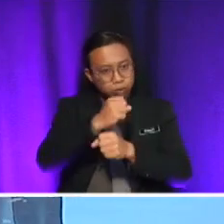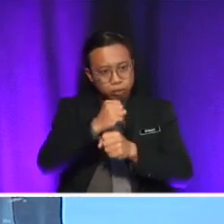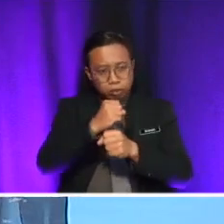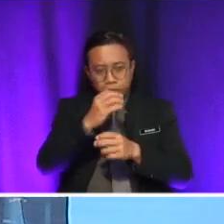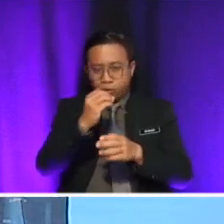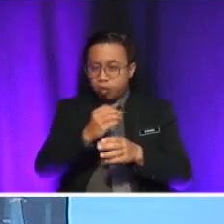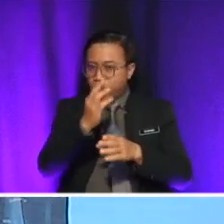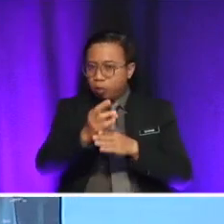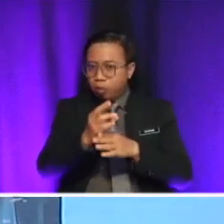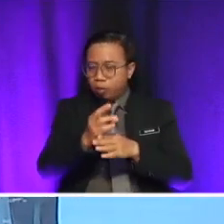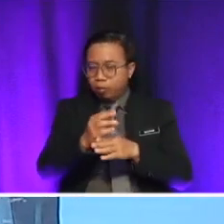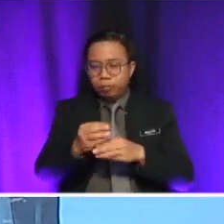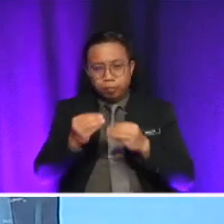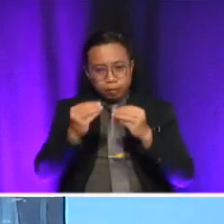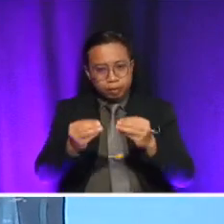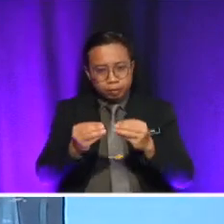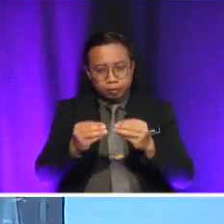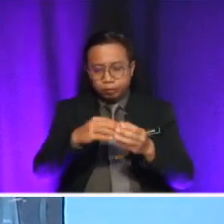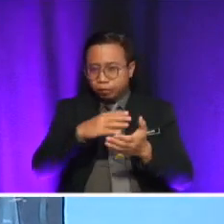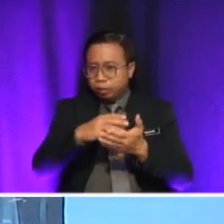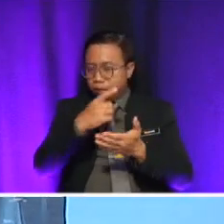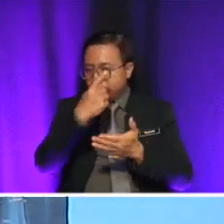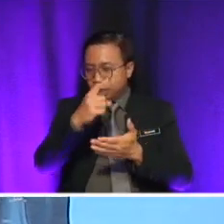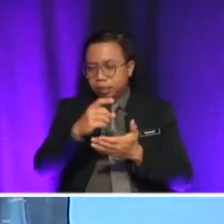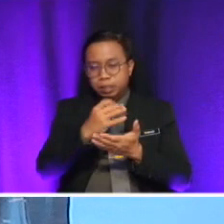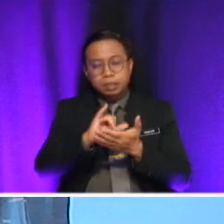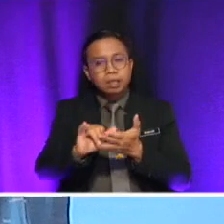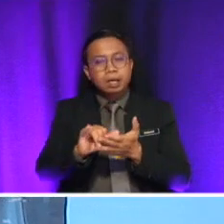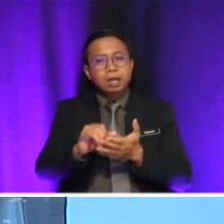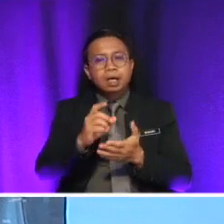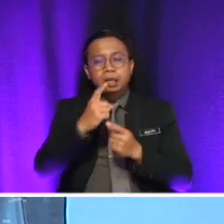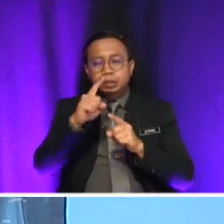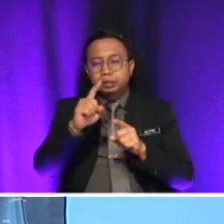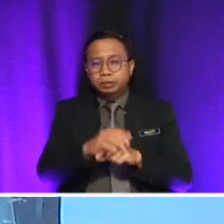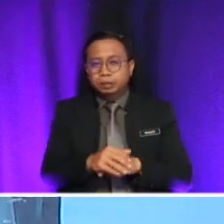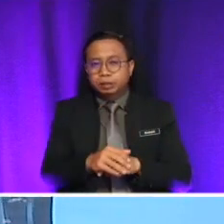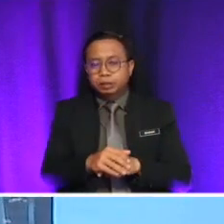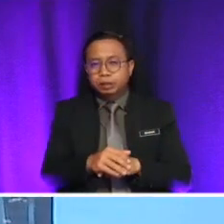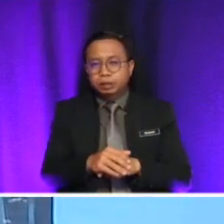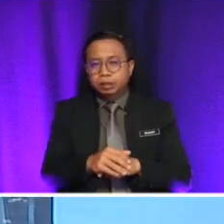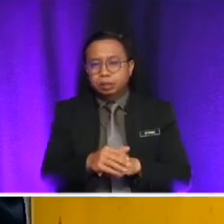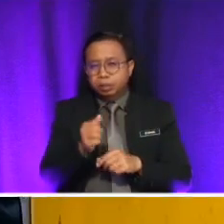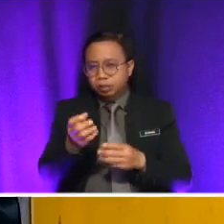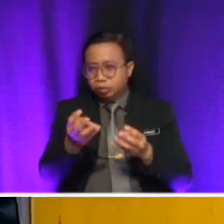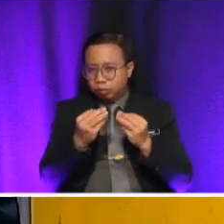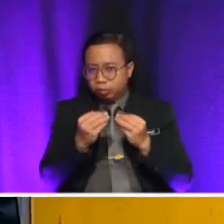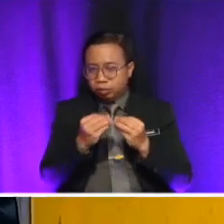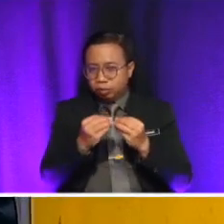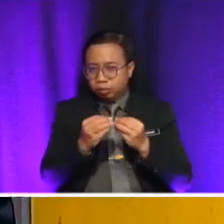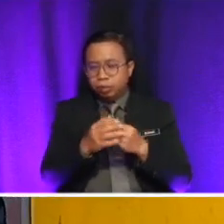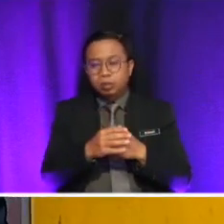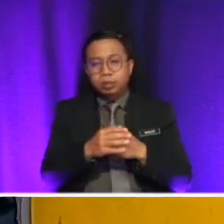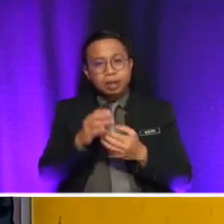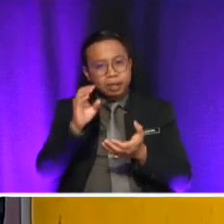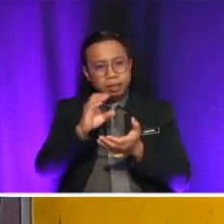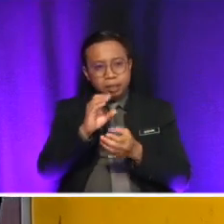or performance evaluation for their answers today. So you want to count the ice cream sticks Yes, now